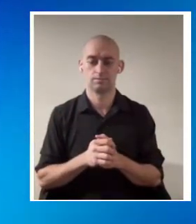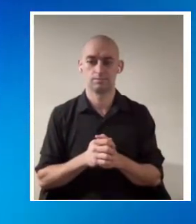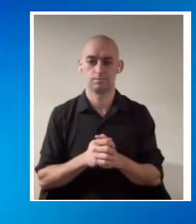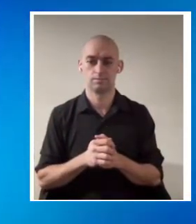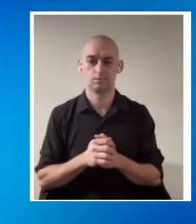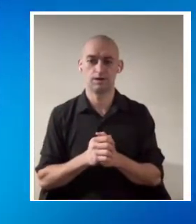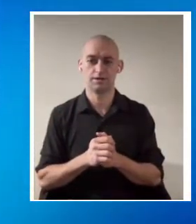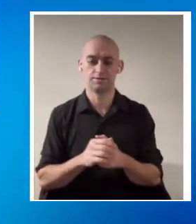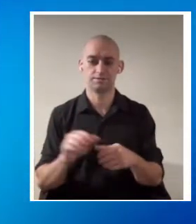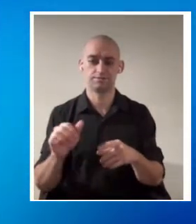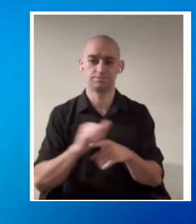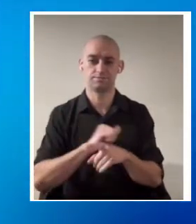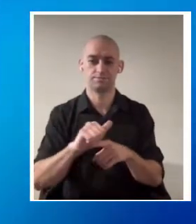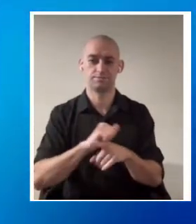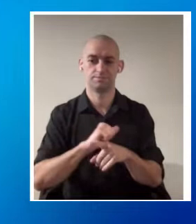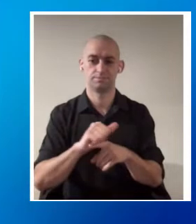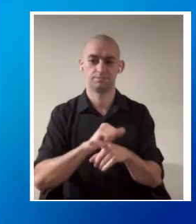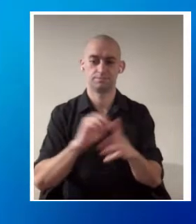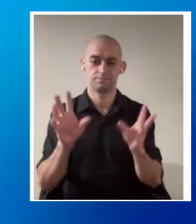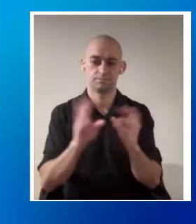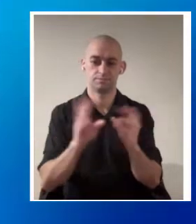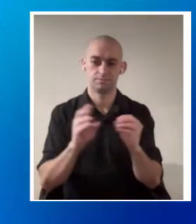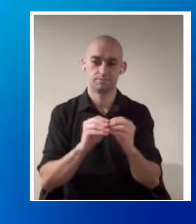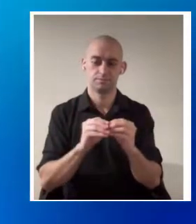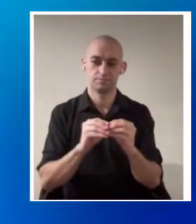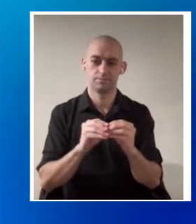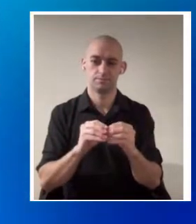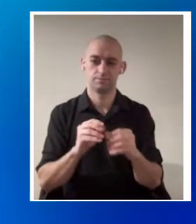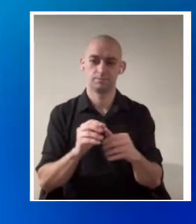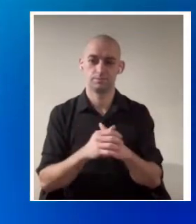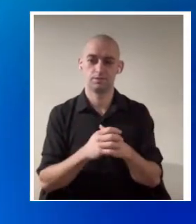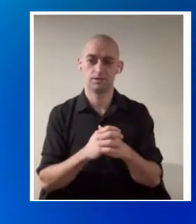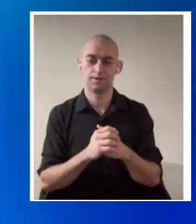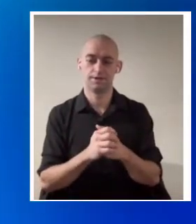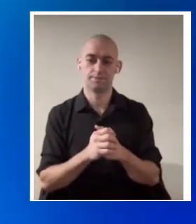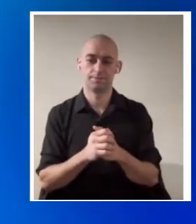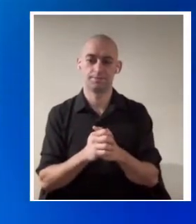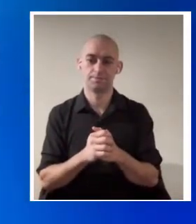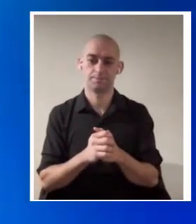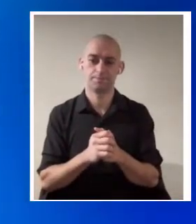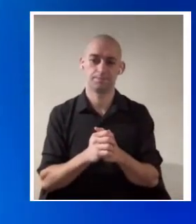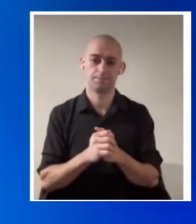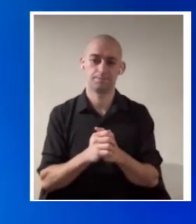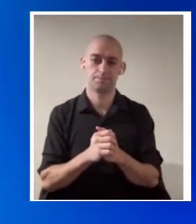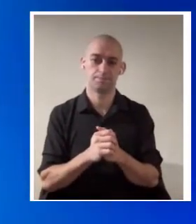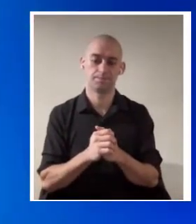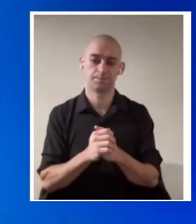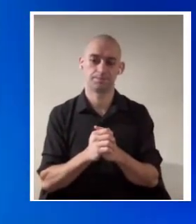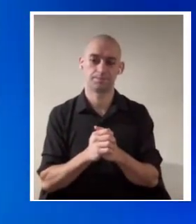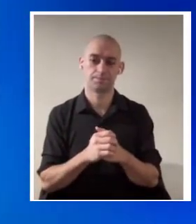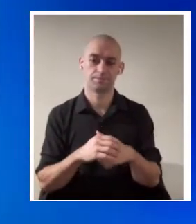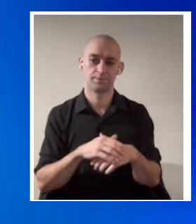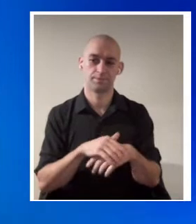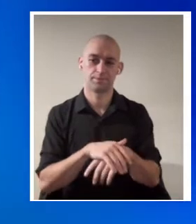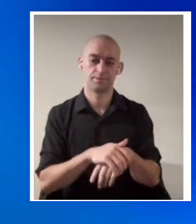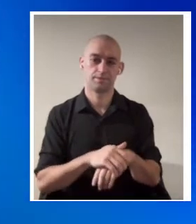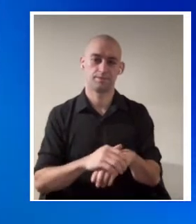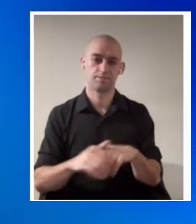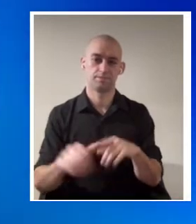All right, so there's a pause here and you're going to say, put your answers in the chat. Yep. And then it'll get to